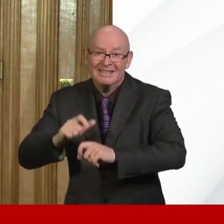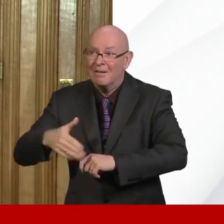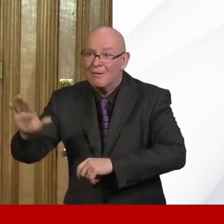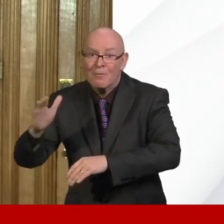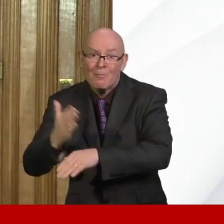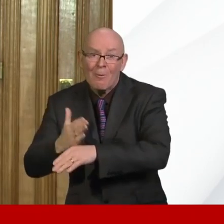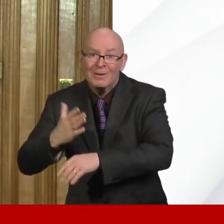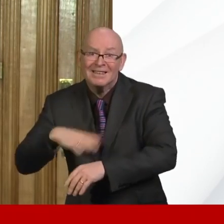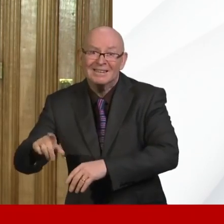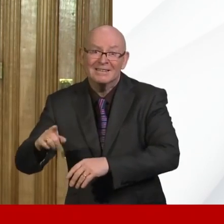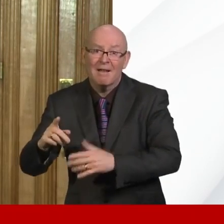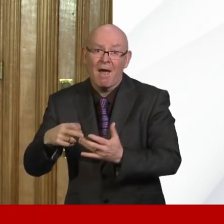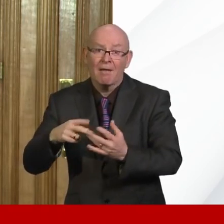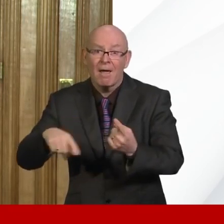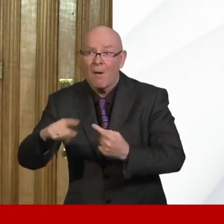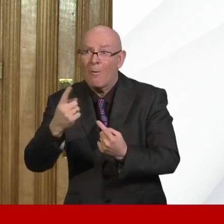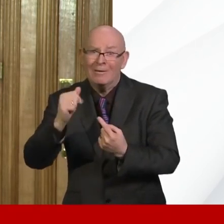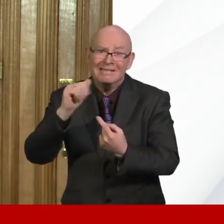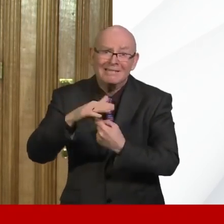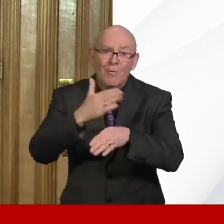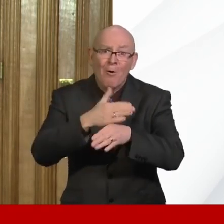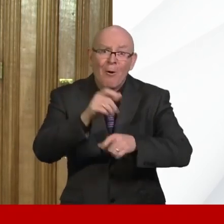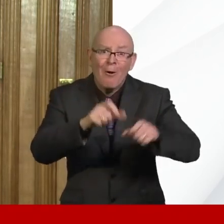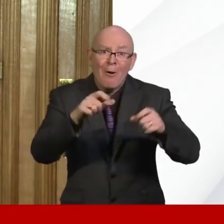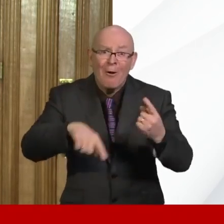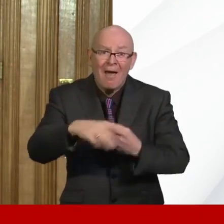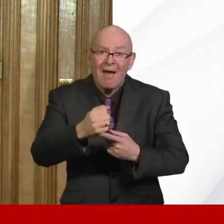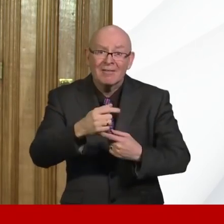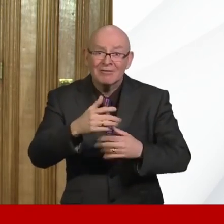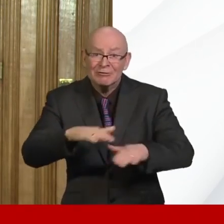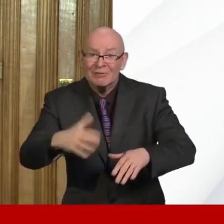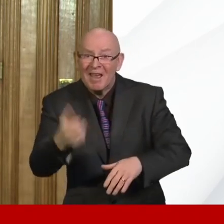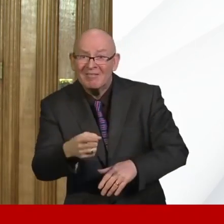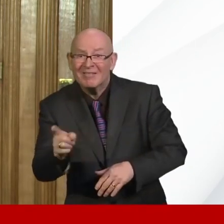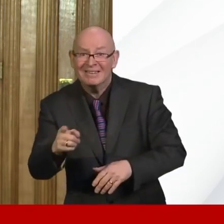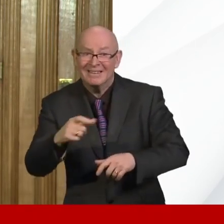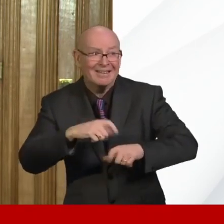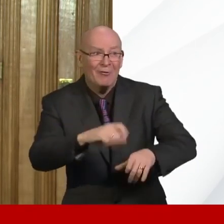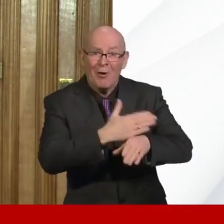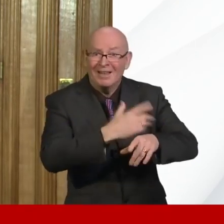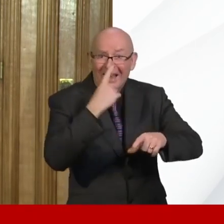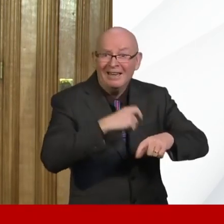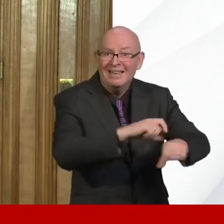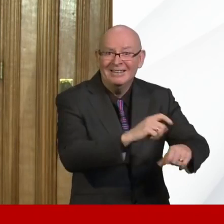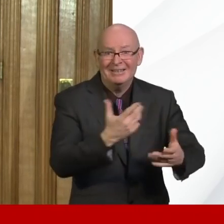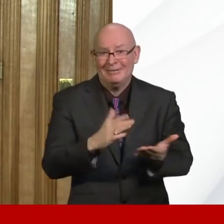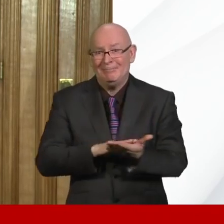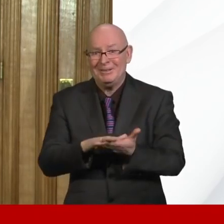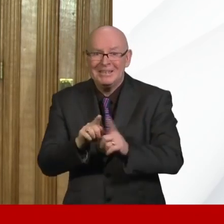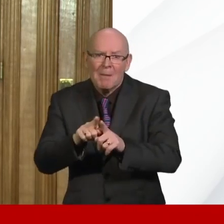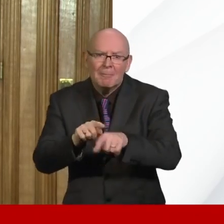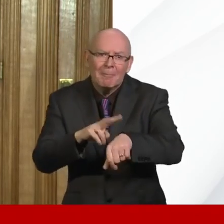out more details shortly about whom we mean in these groups.